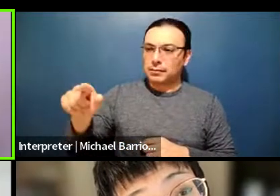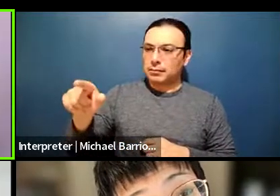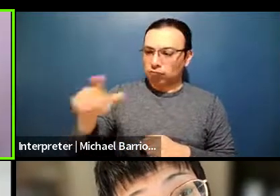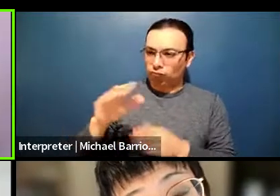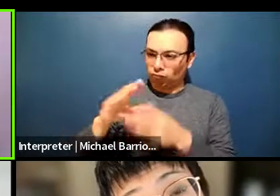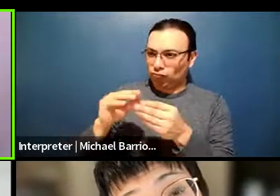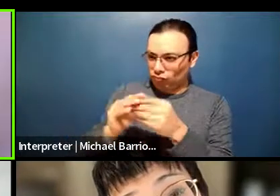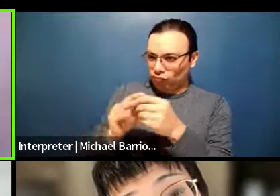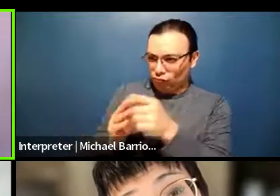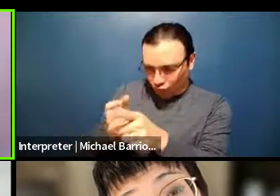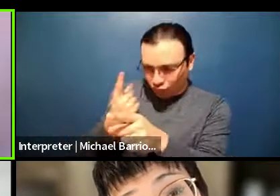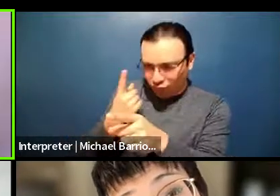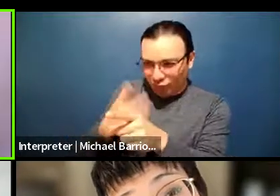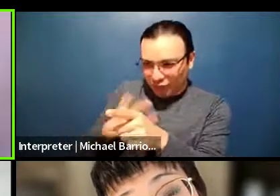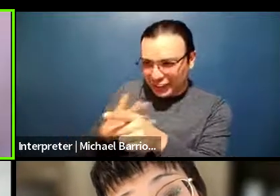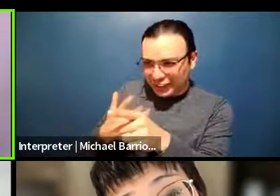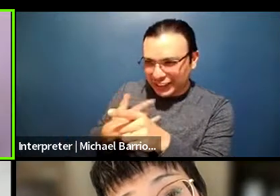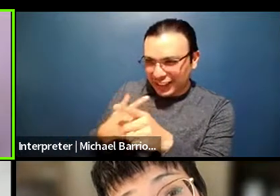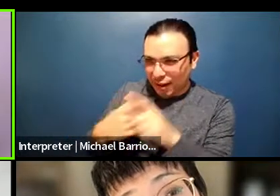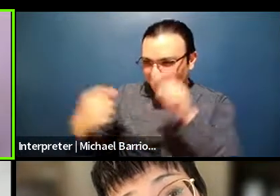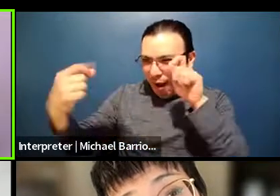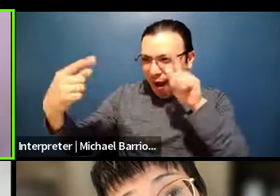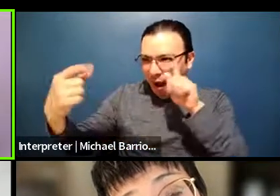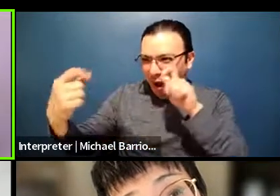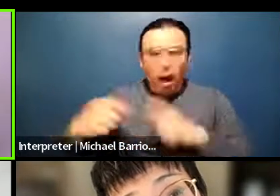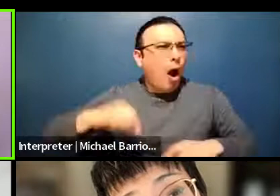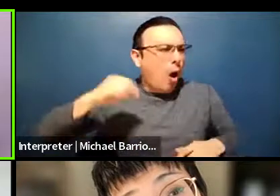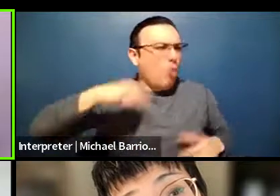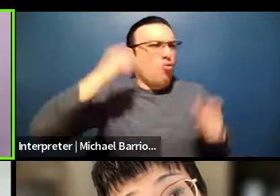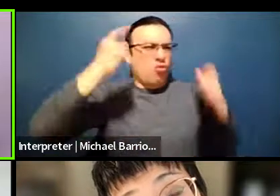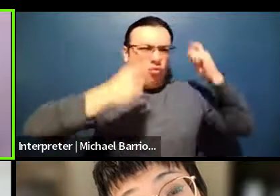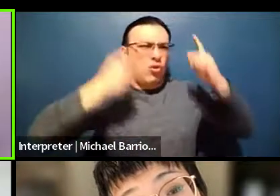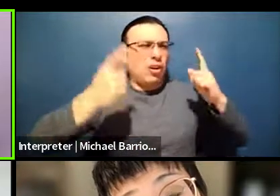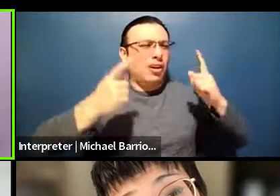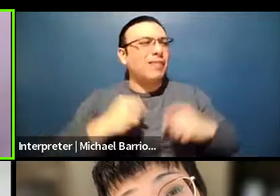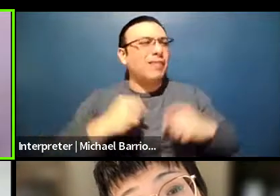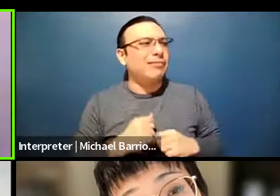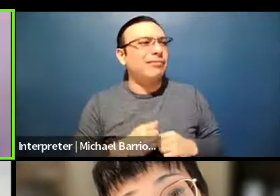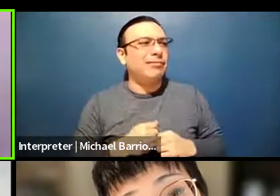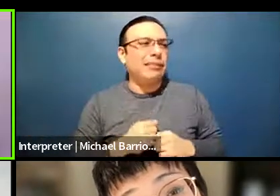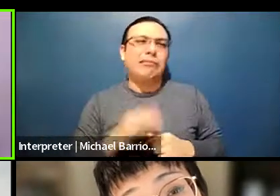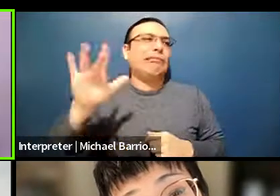to live a disabled life, but they did not identify as such.